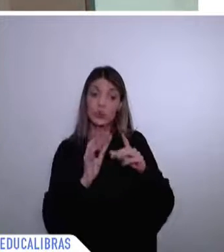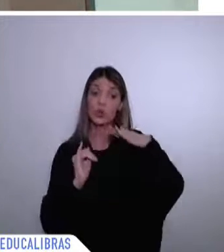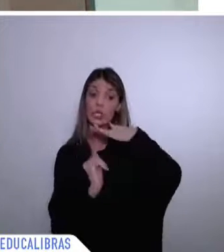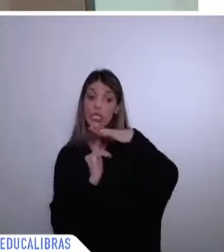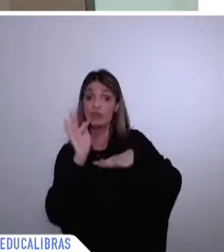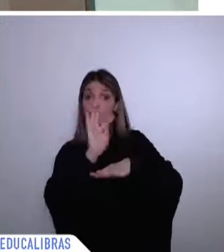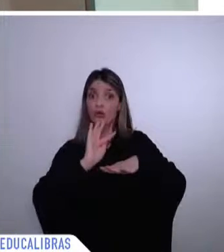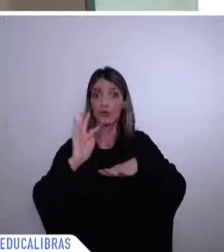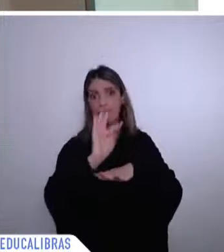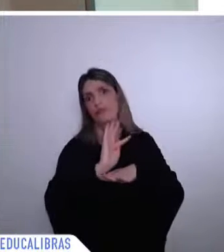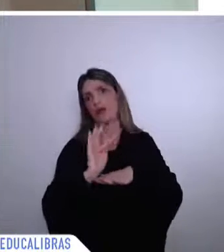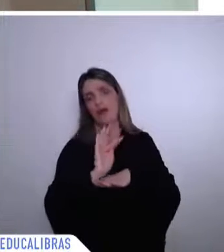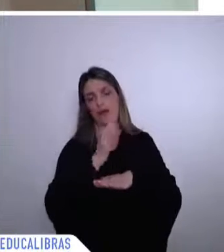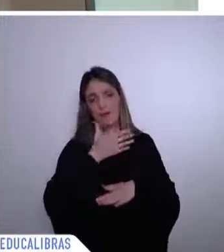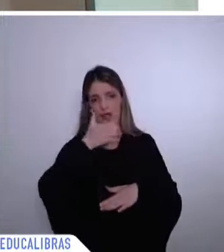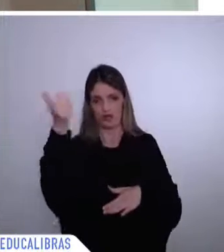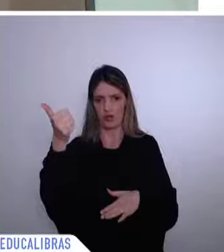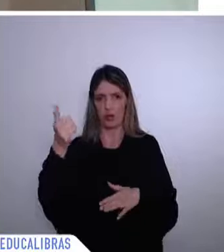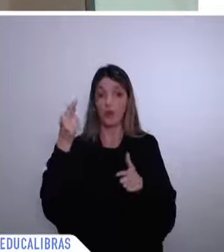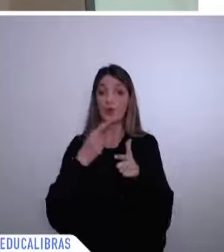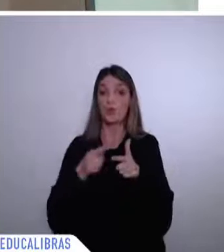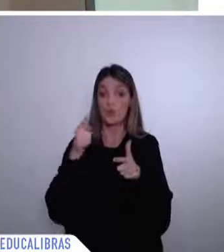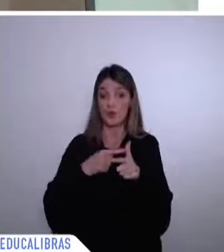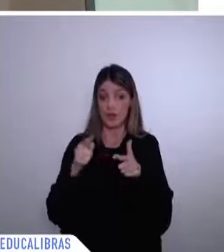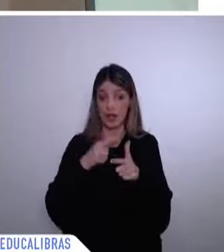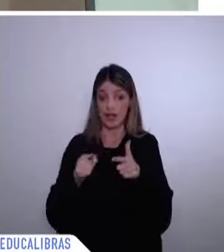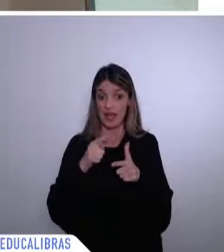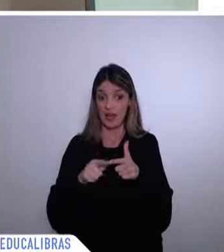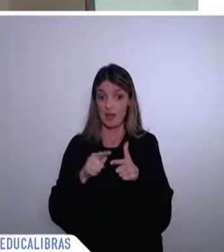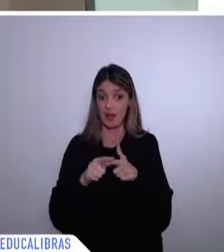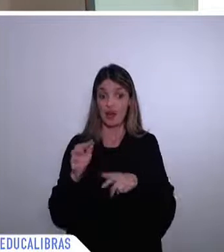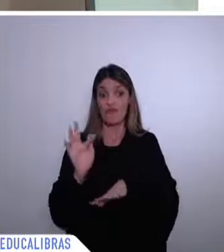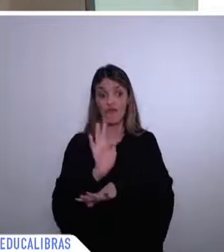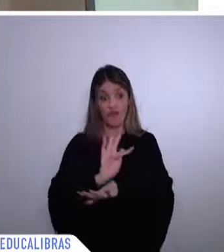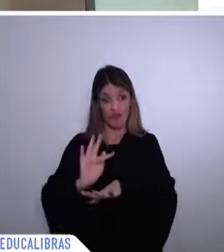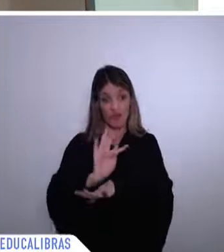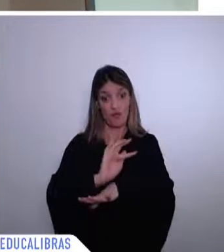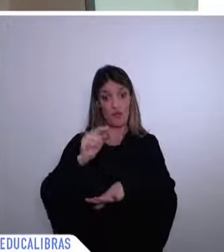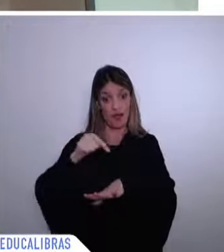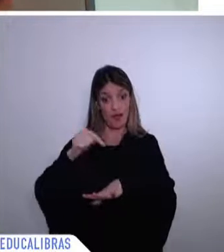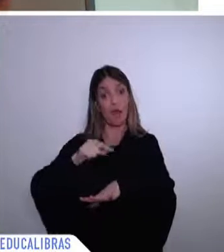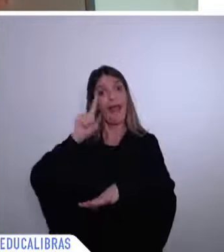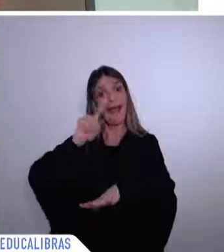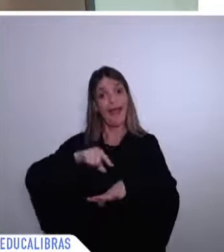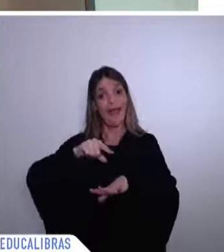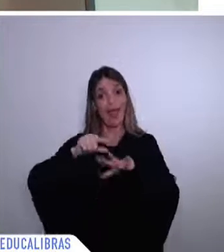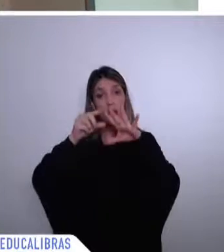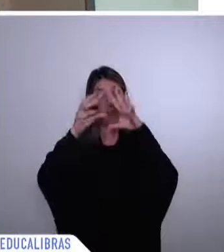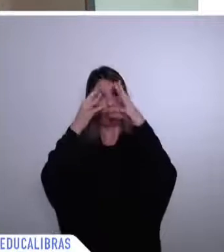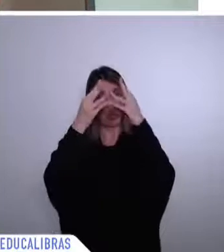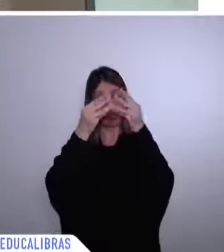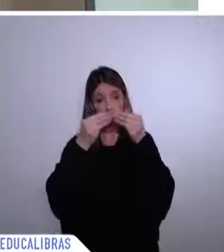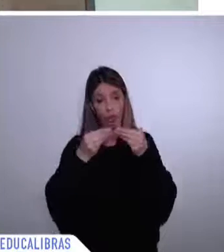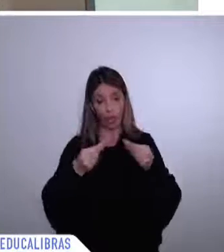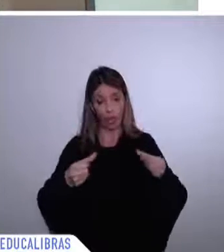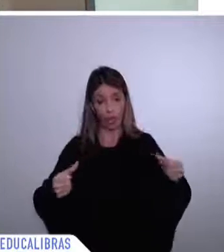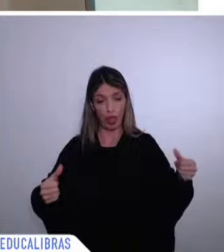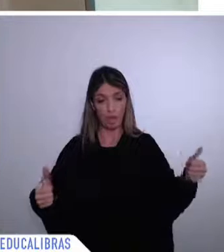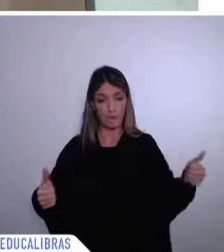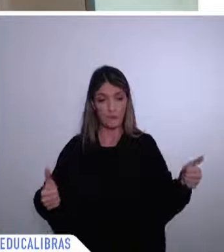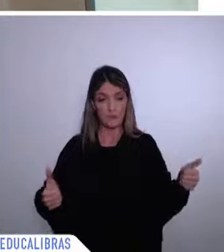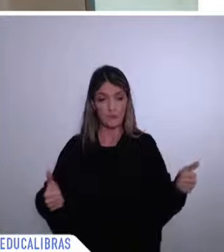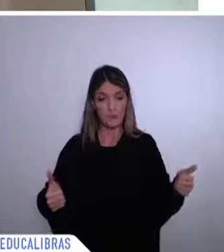so that we can pressure formal to be more active. The problem is that our formal way of work is